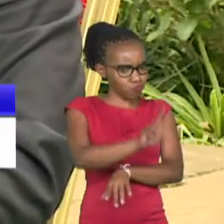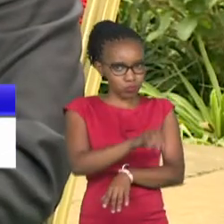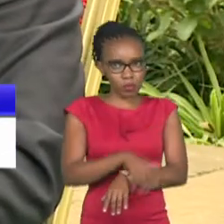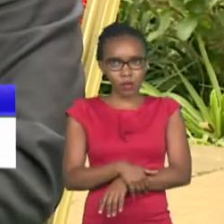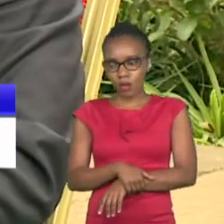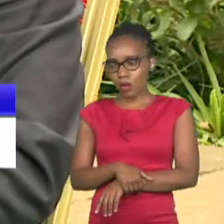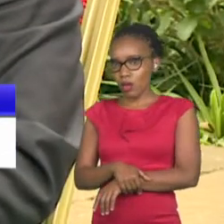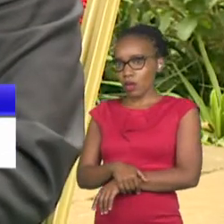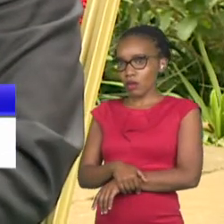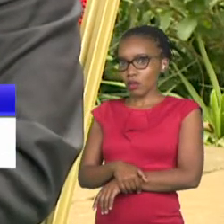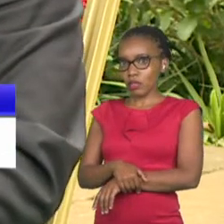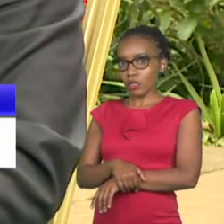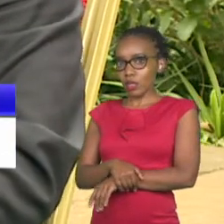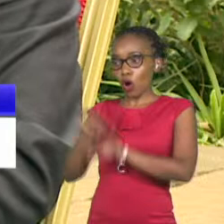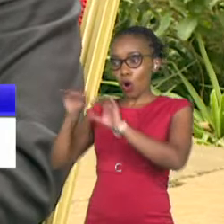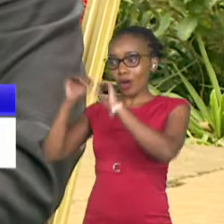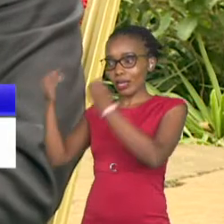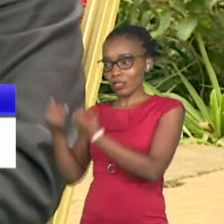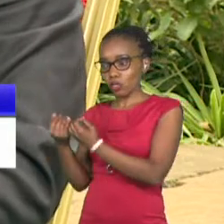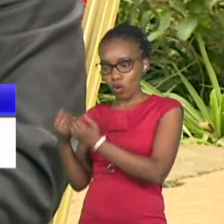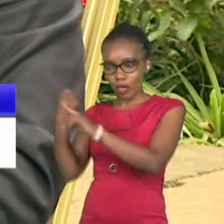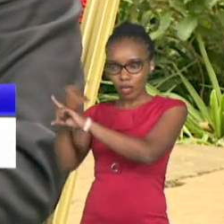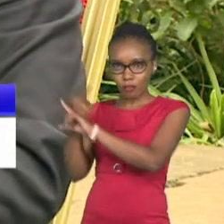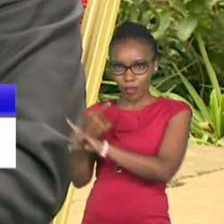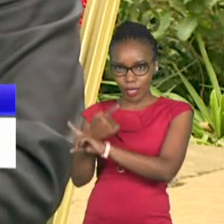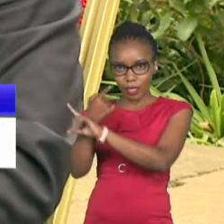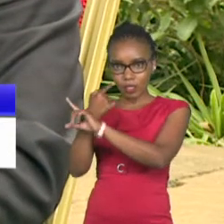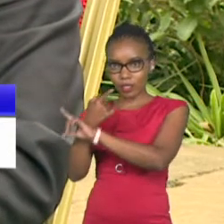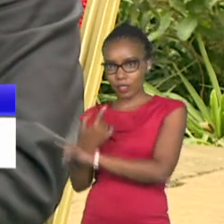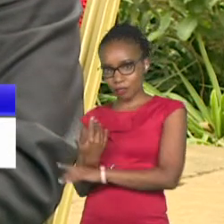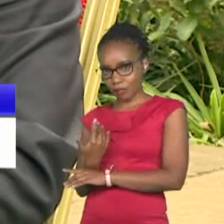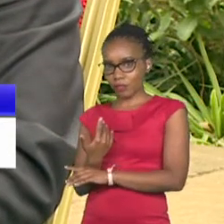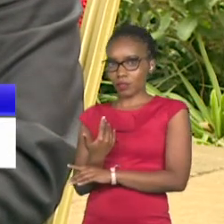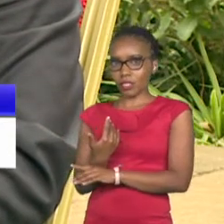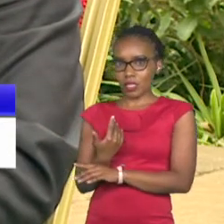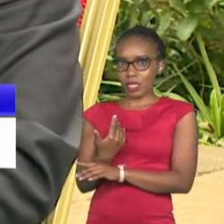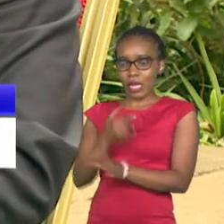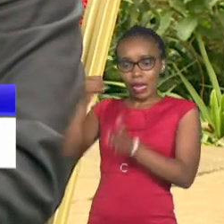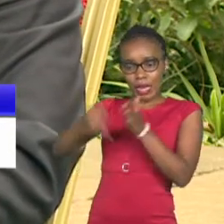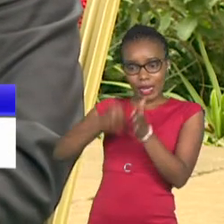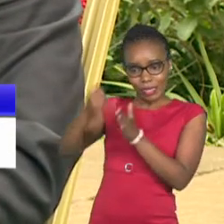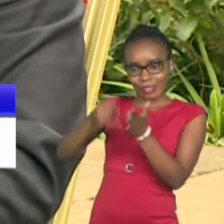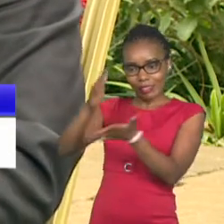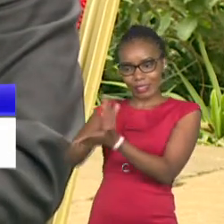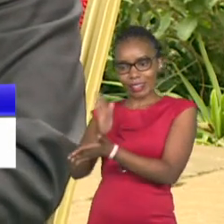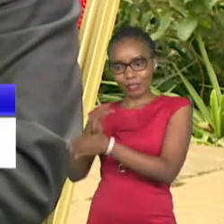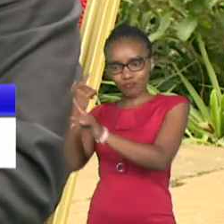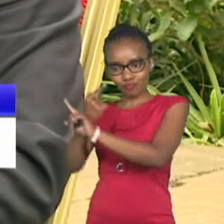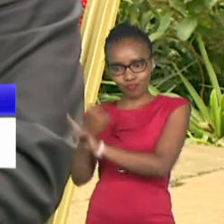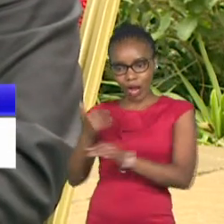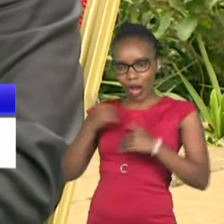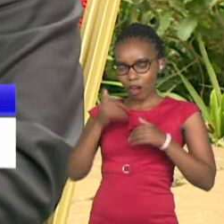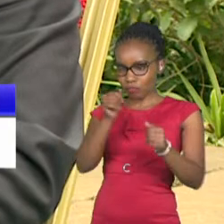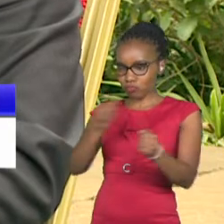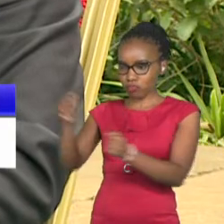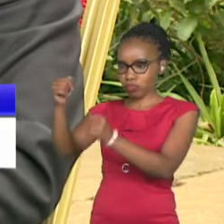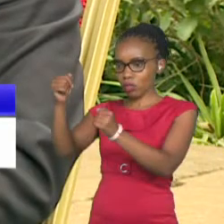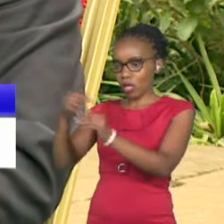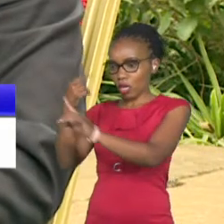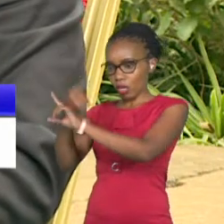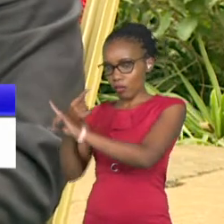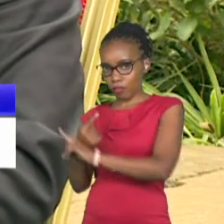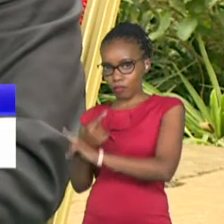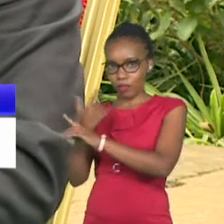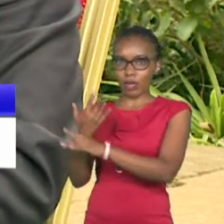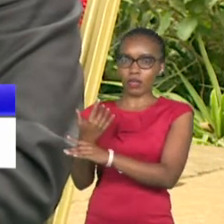know, different organizations across different industry sectors, they have different strategies